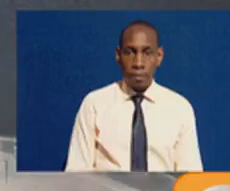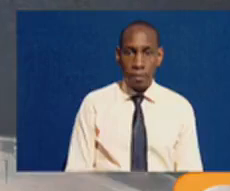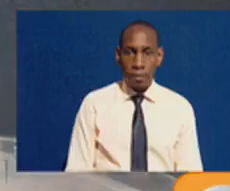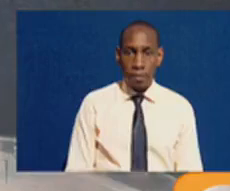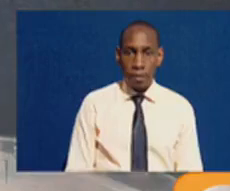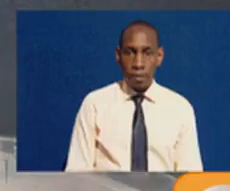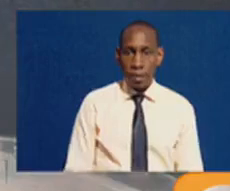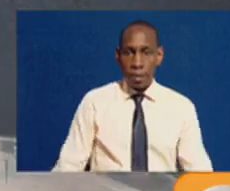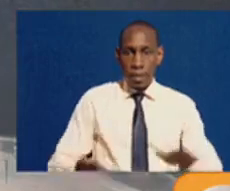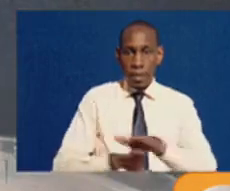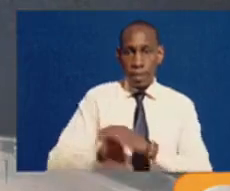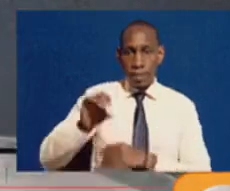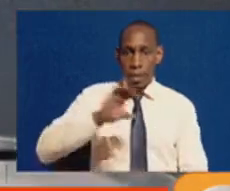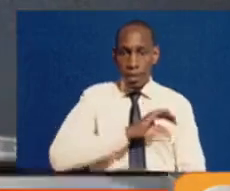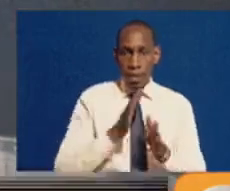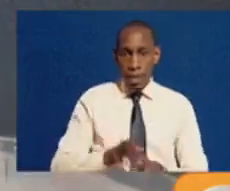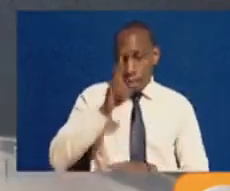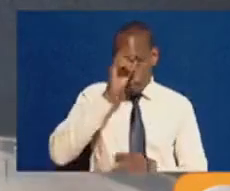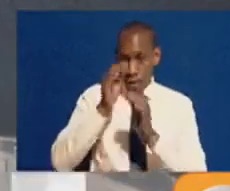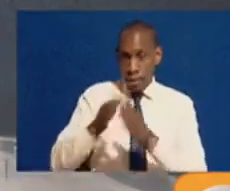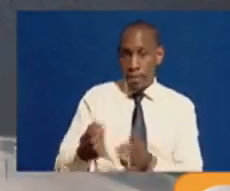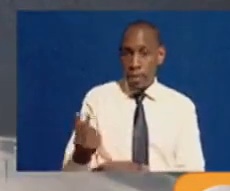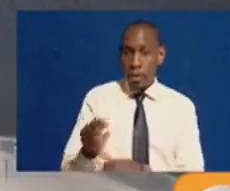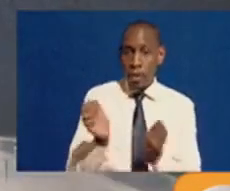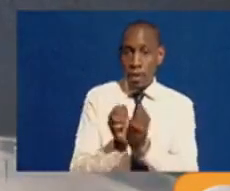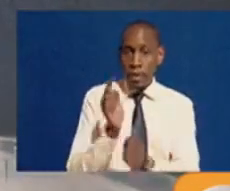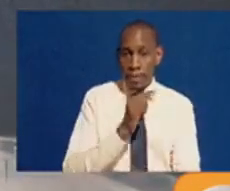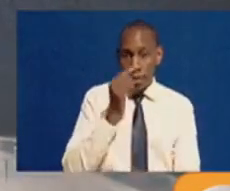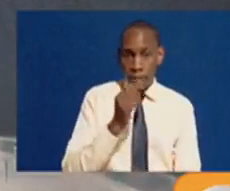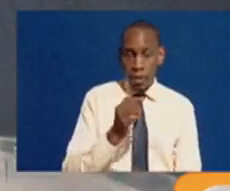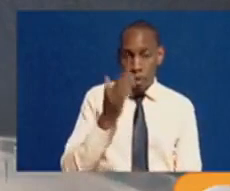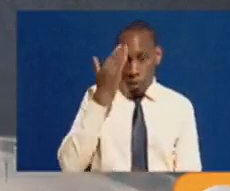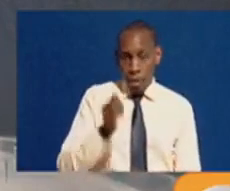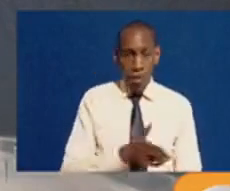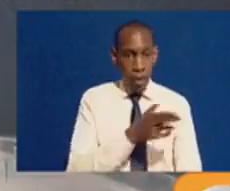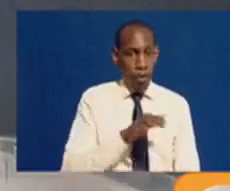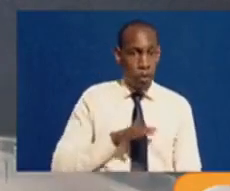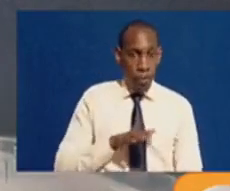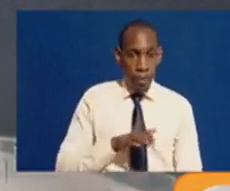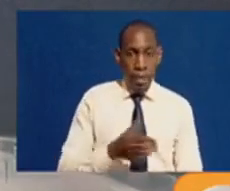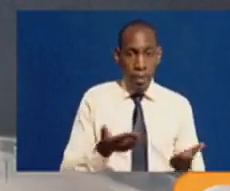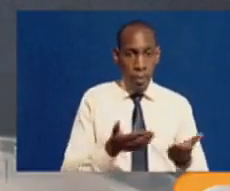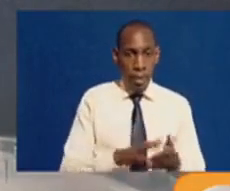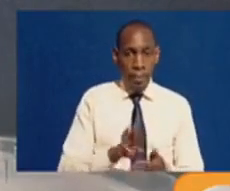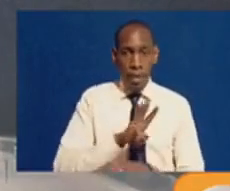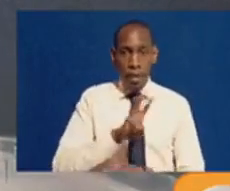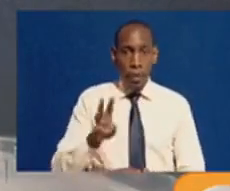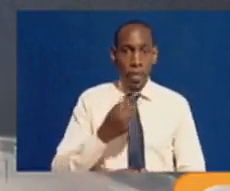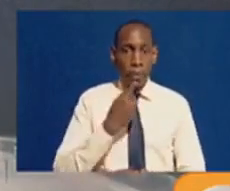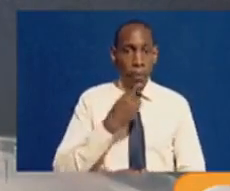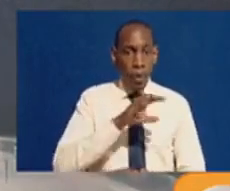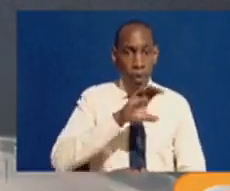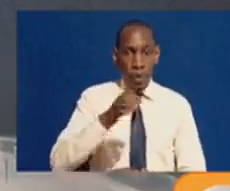Former Assistant County Commissioner and a police officer have been arrested over the shooting of a woman in Kacheliba, that's in West Pokot